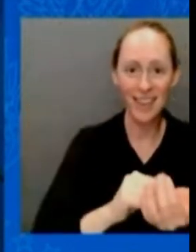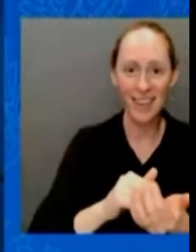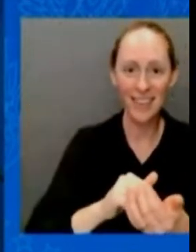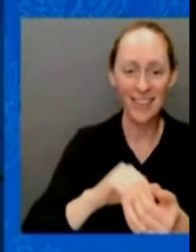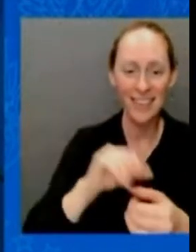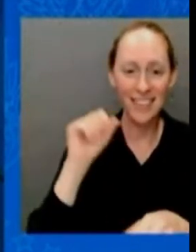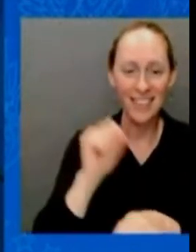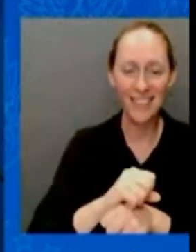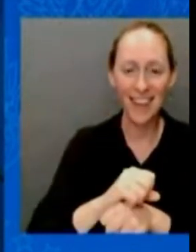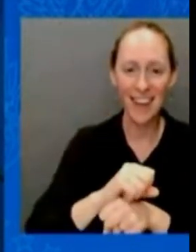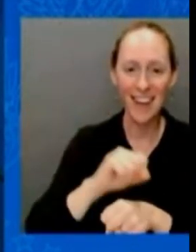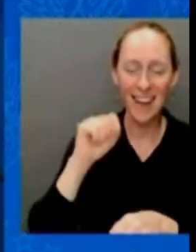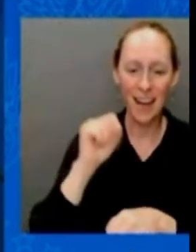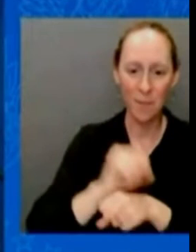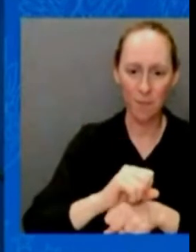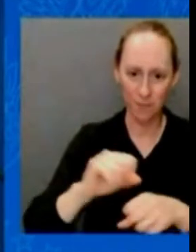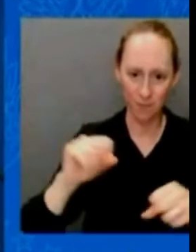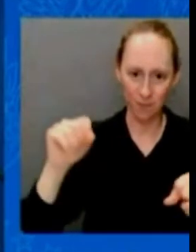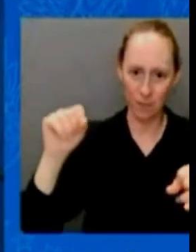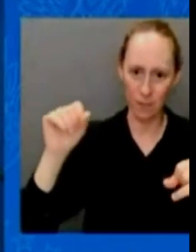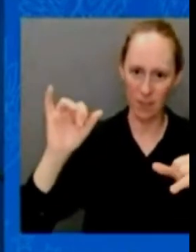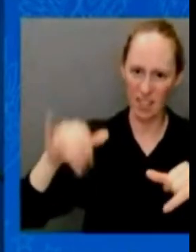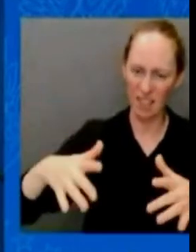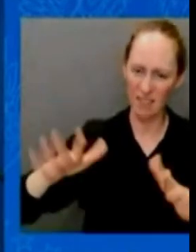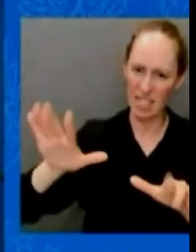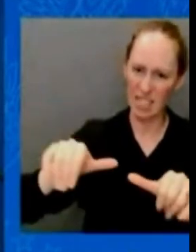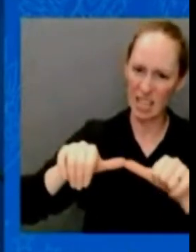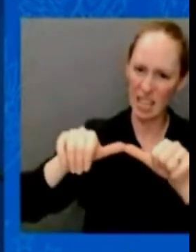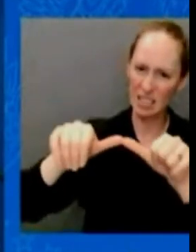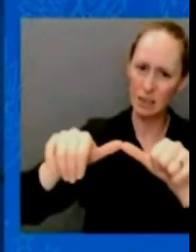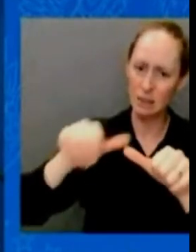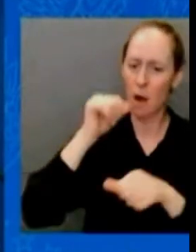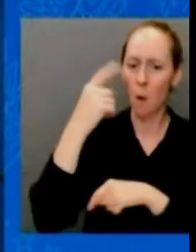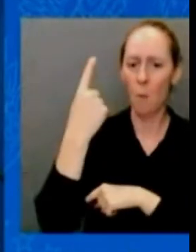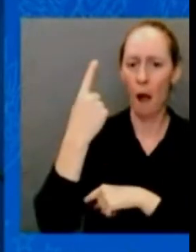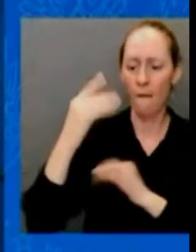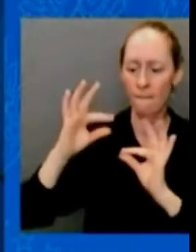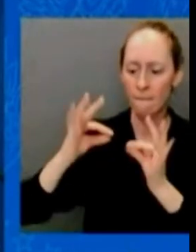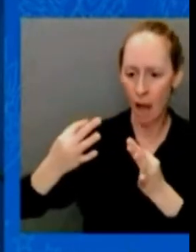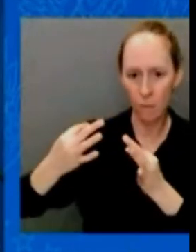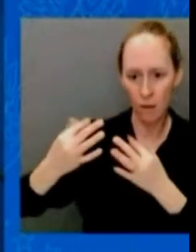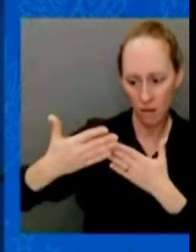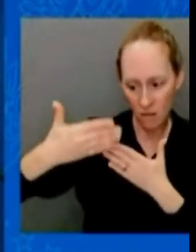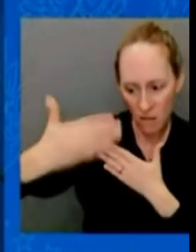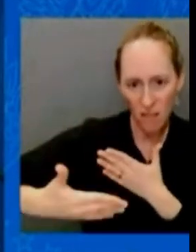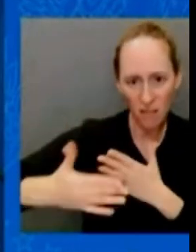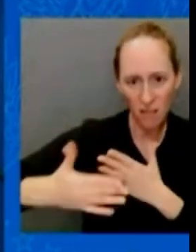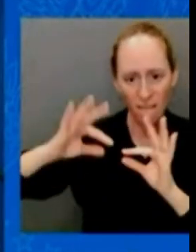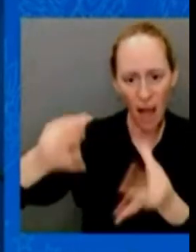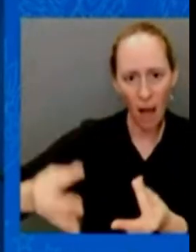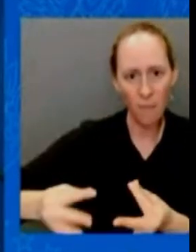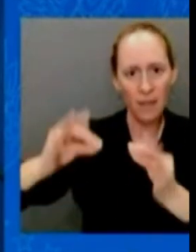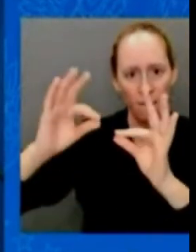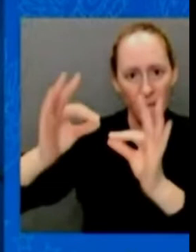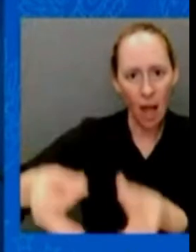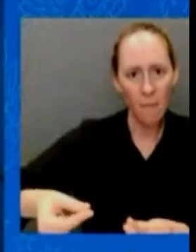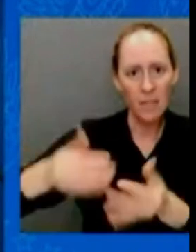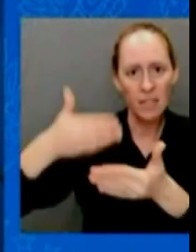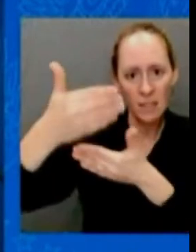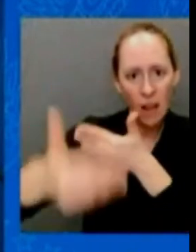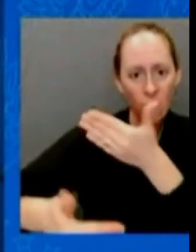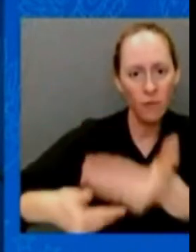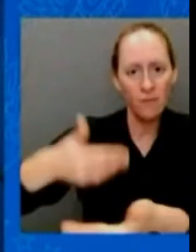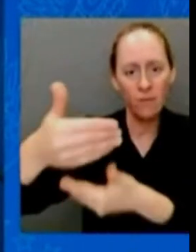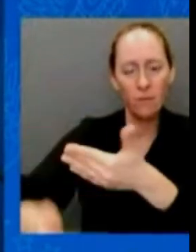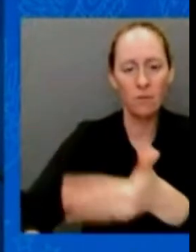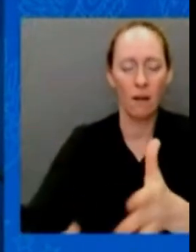not just this generation, but the next three. This is extraordinary for what it will do for Central and Upstate New York. It is extraordinary.